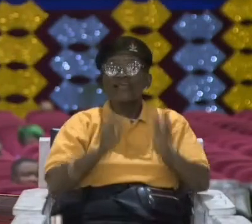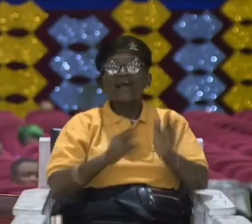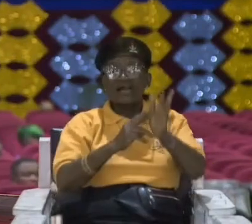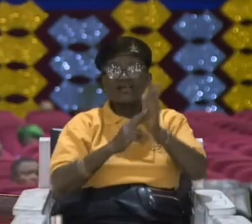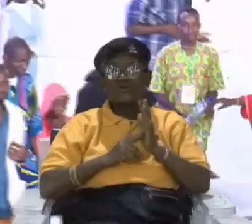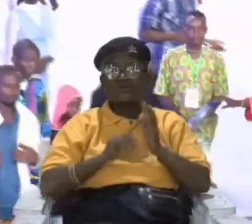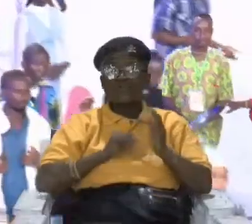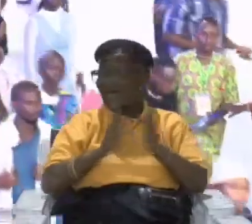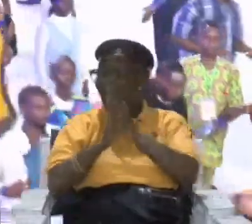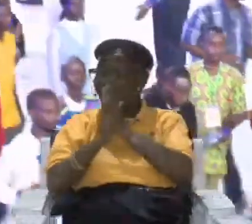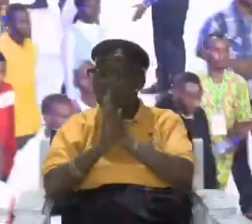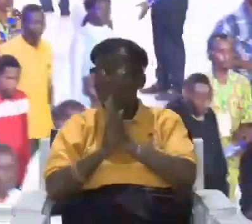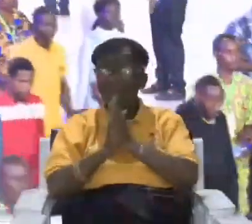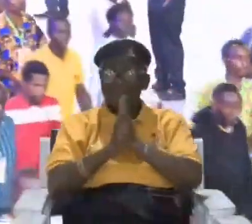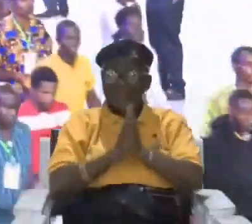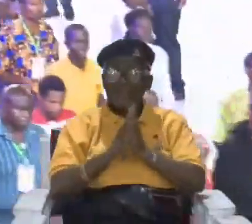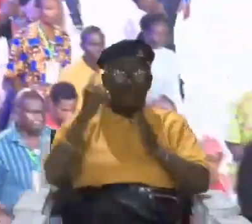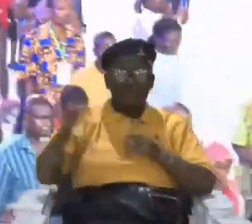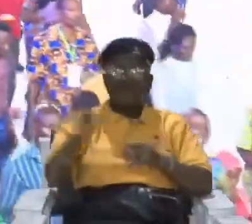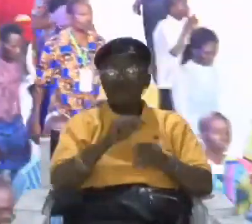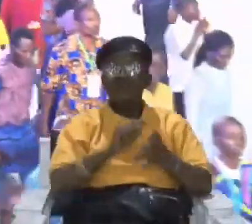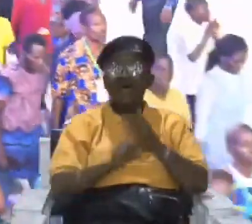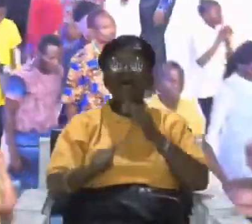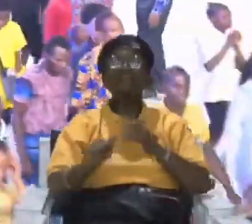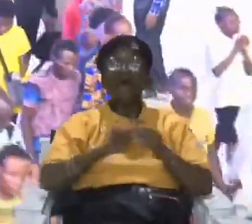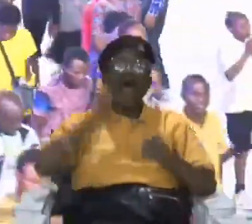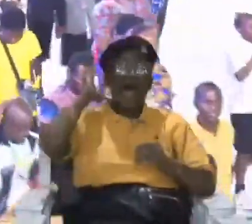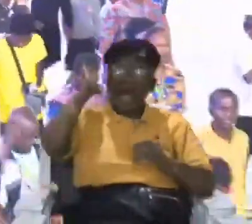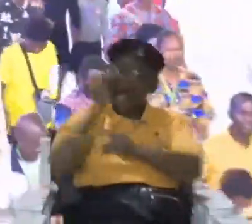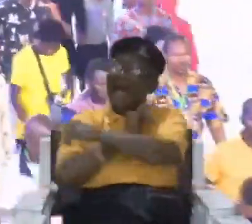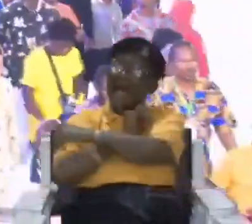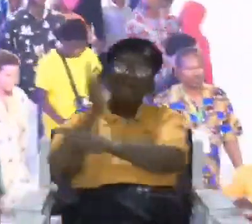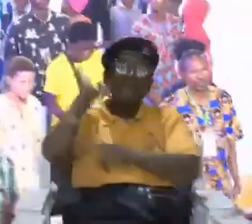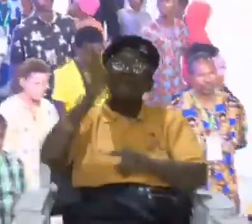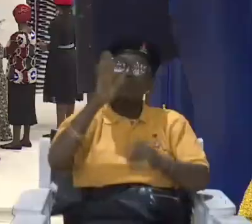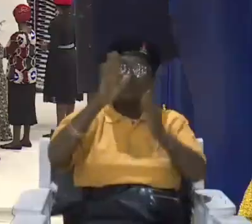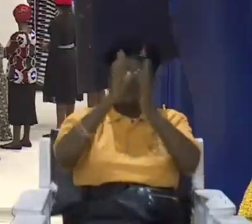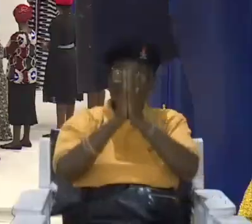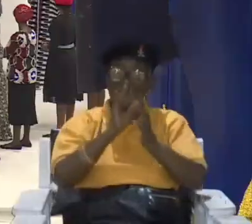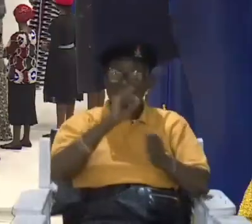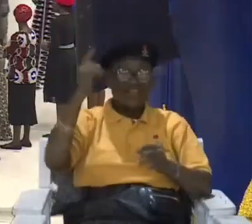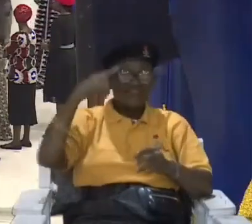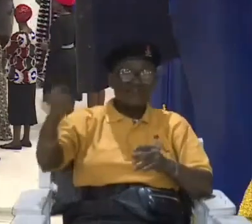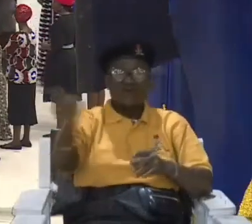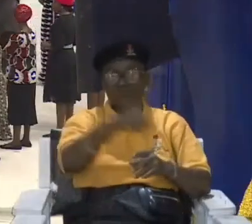you. You can begin to go now. God bless you.